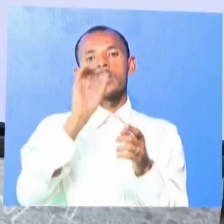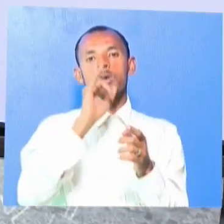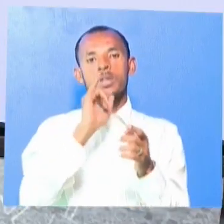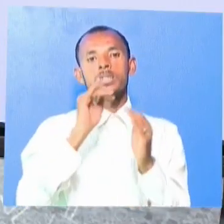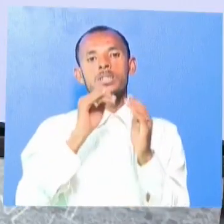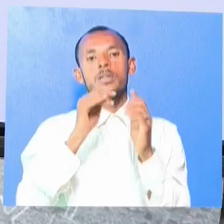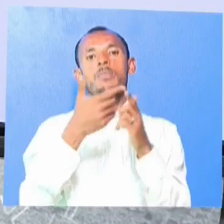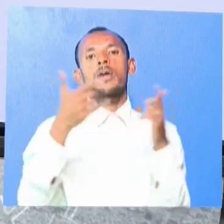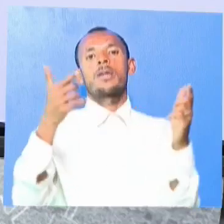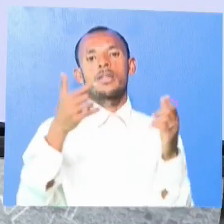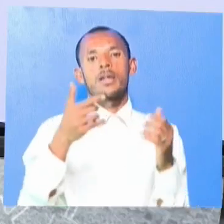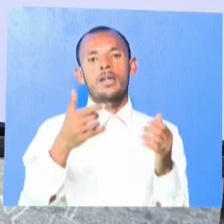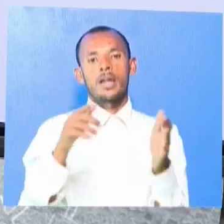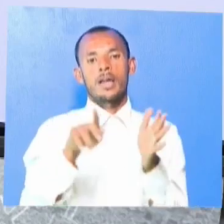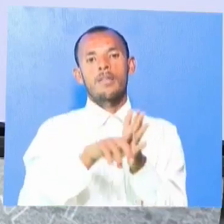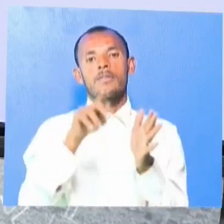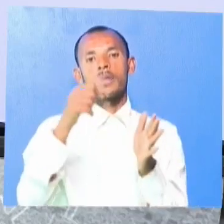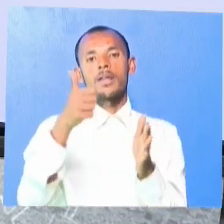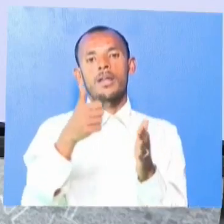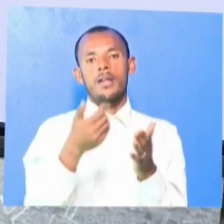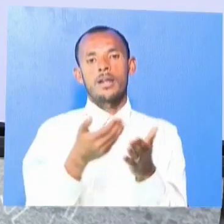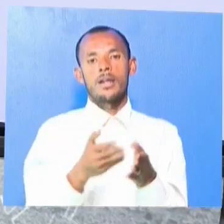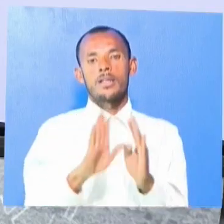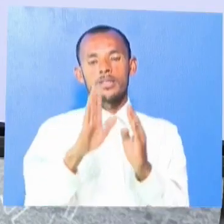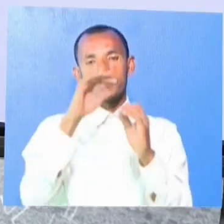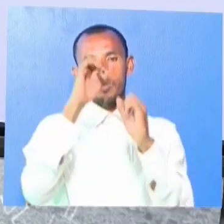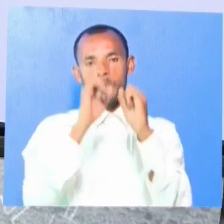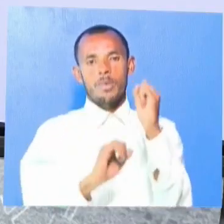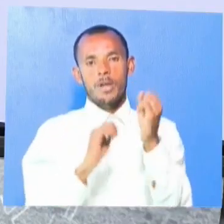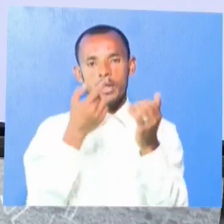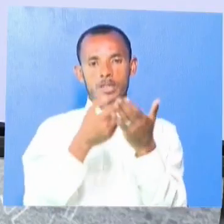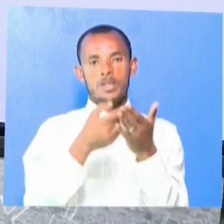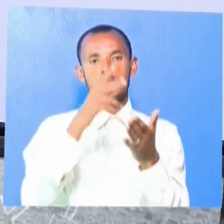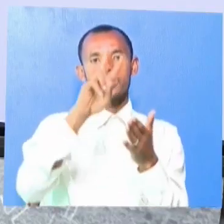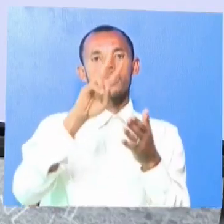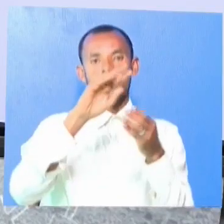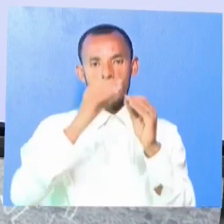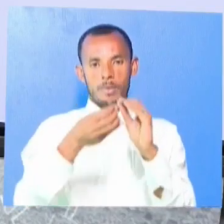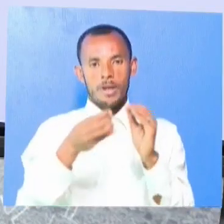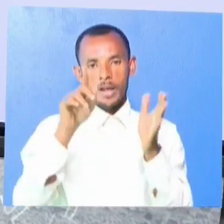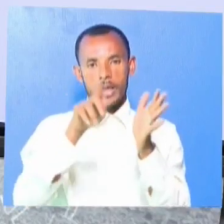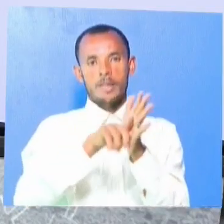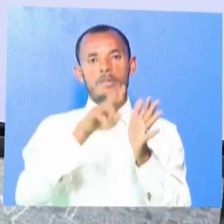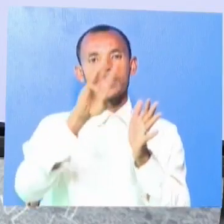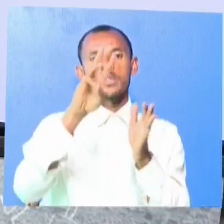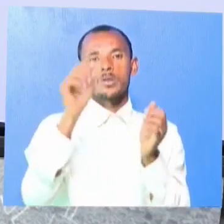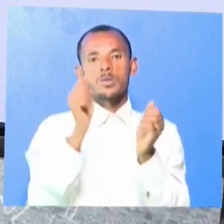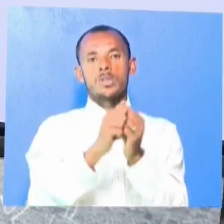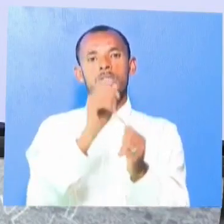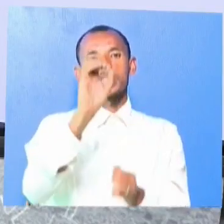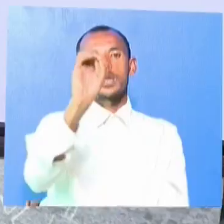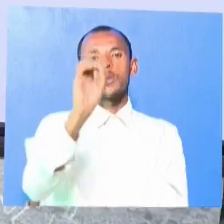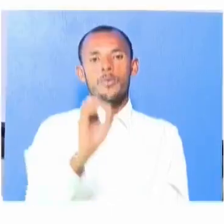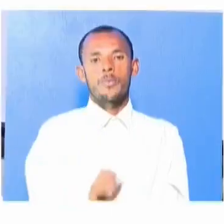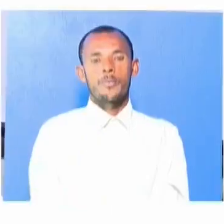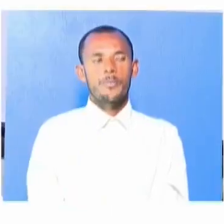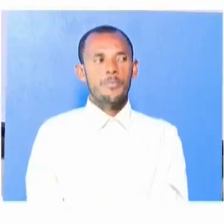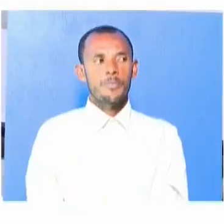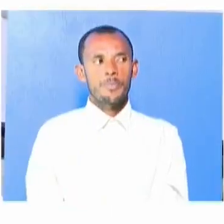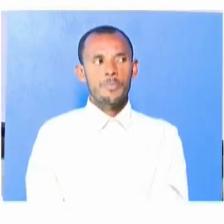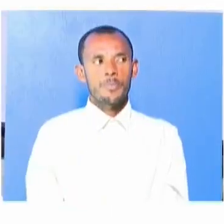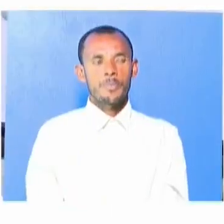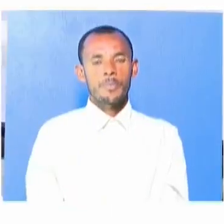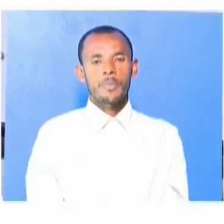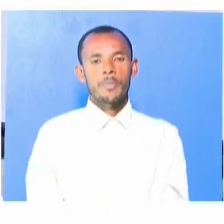-10. Let's compare these two numbers, -6 with 0. Okay, let's just